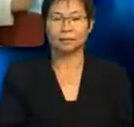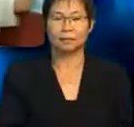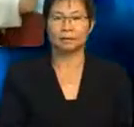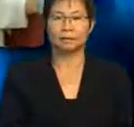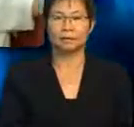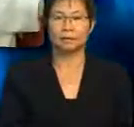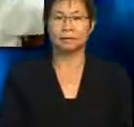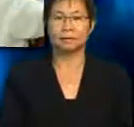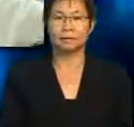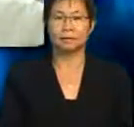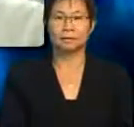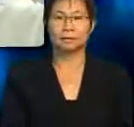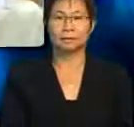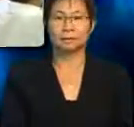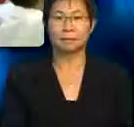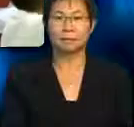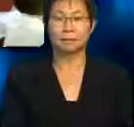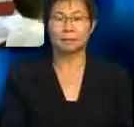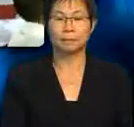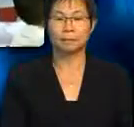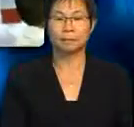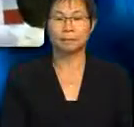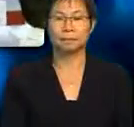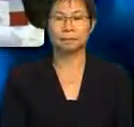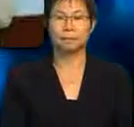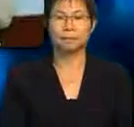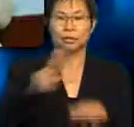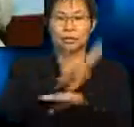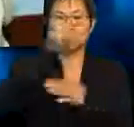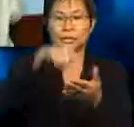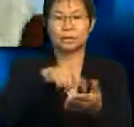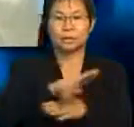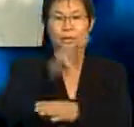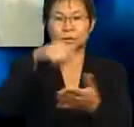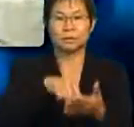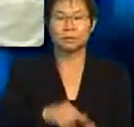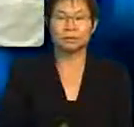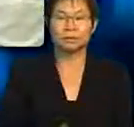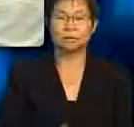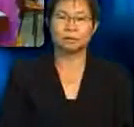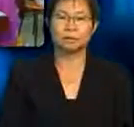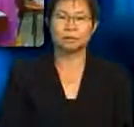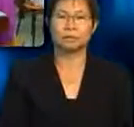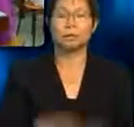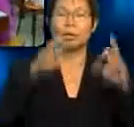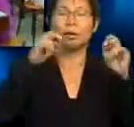cards? Huh? Ini saja. Use this.